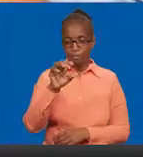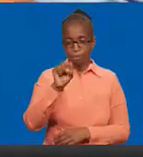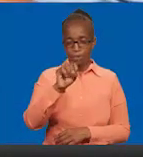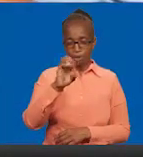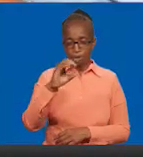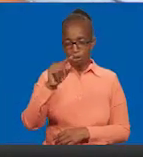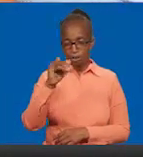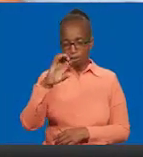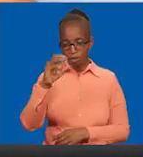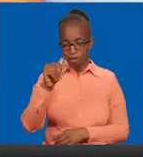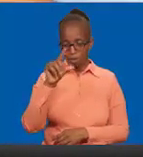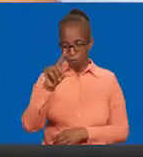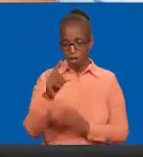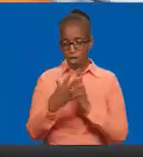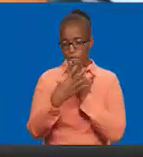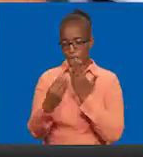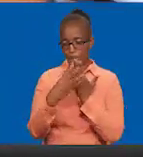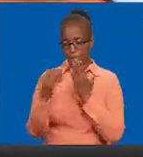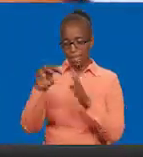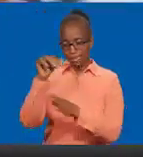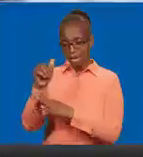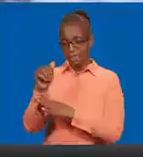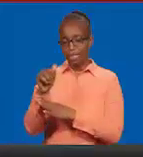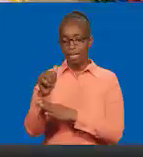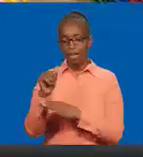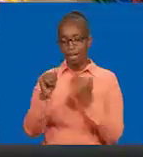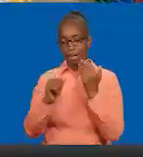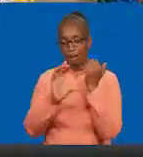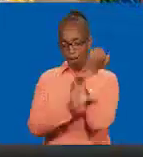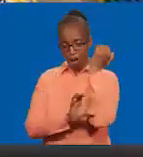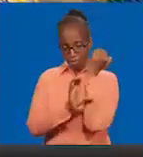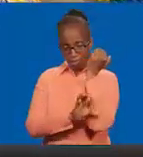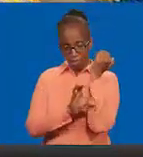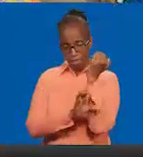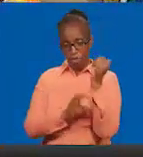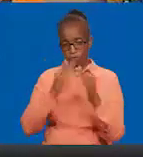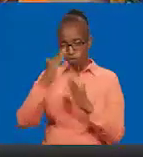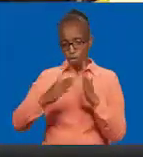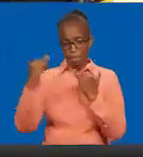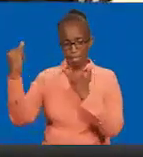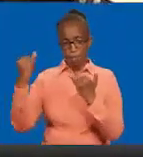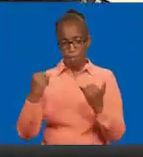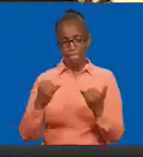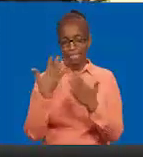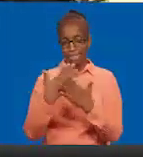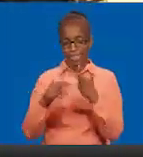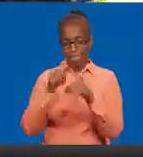ameitaka serikali ya Kenya kuiga mfano wa mataifa mengine ya kufunga mianya ya uagizaji wa